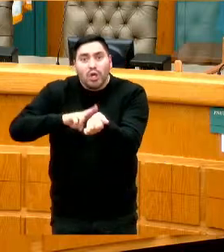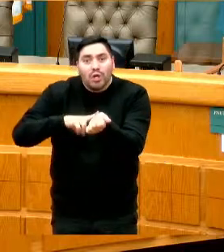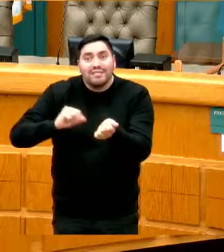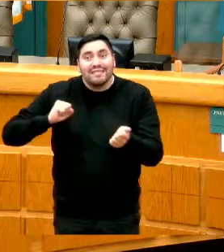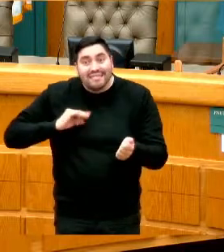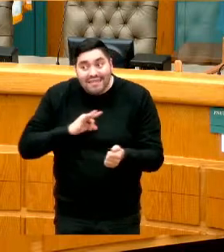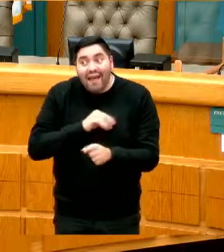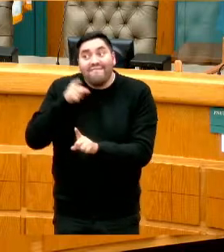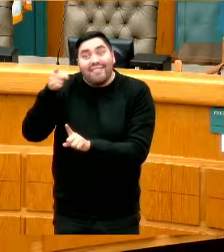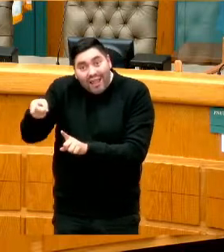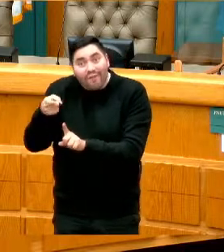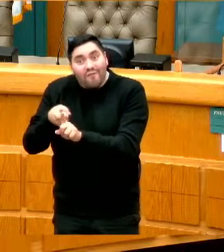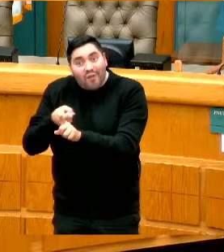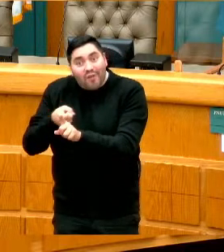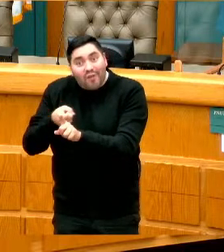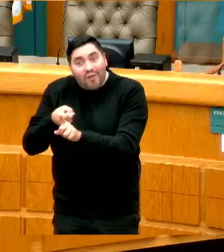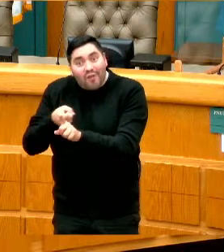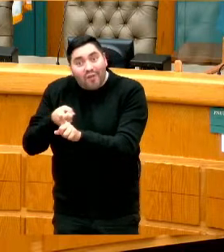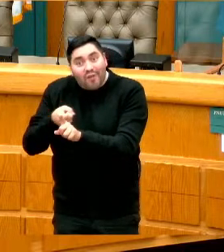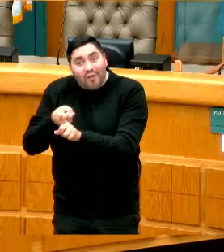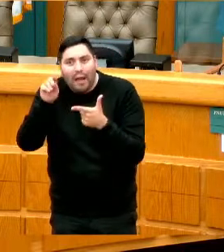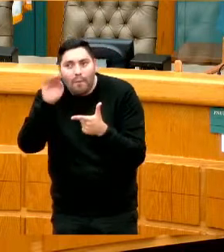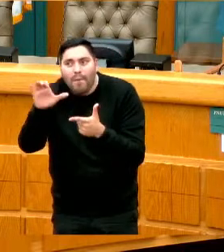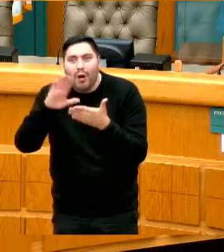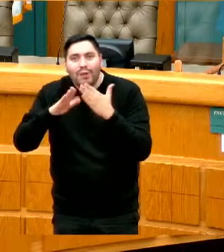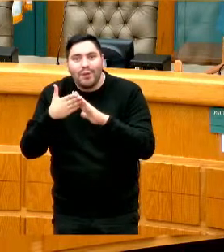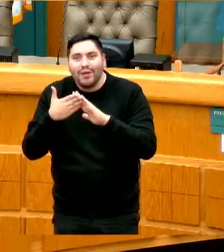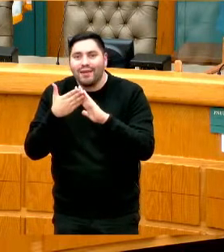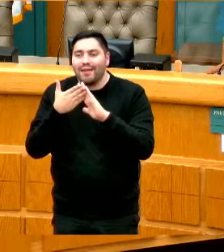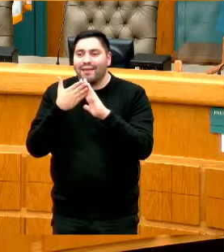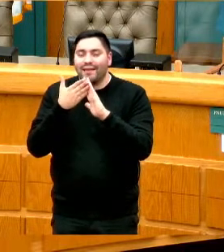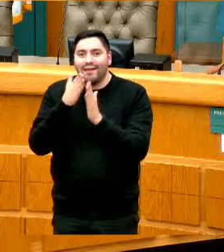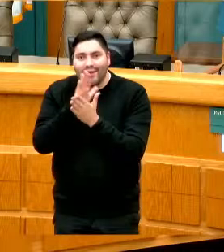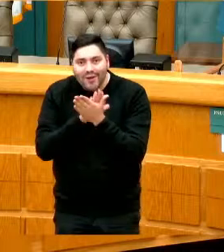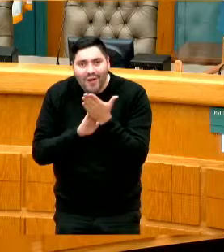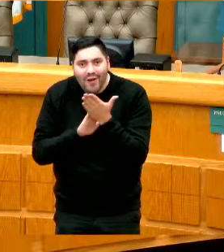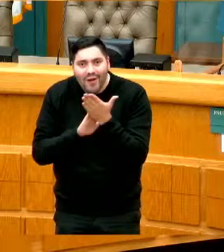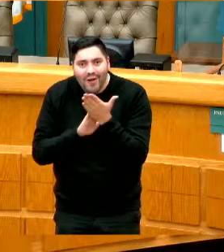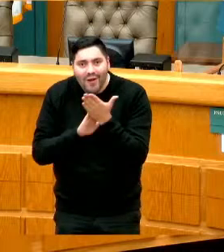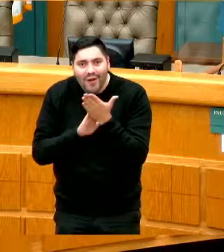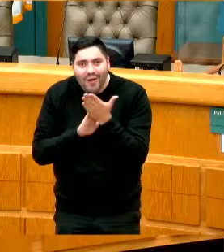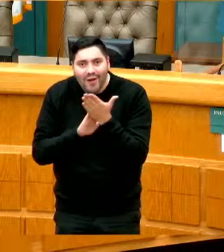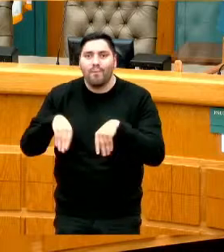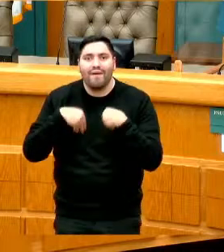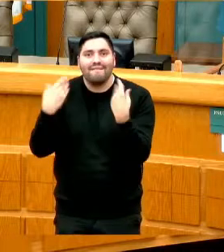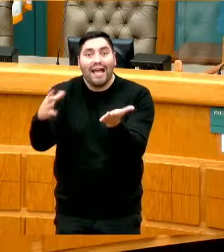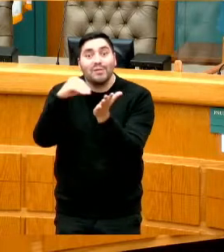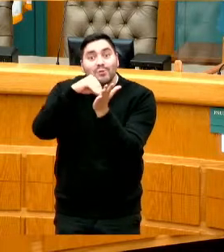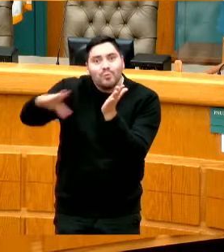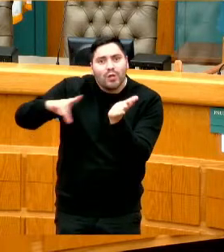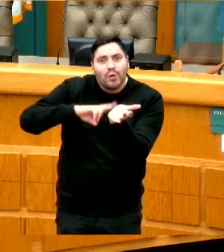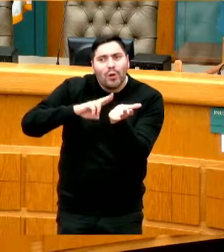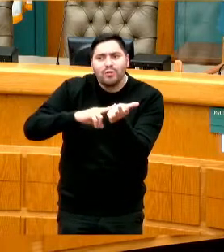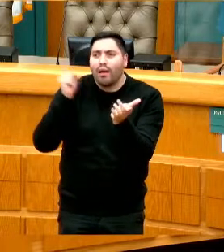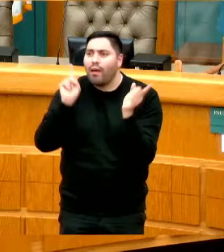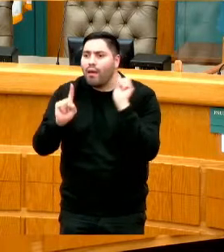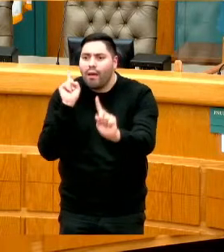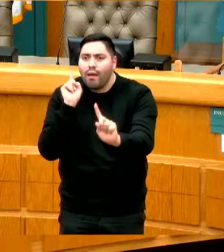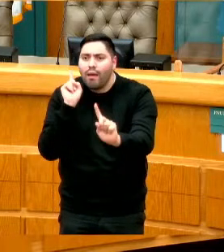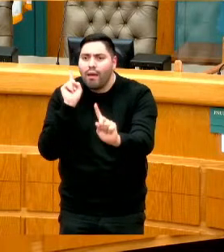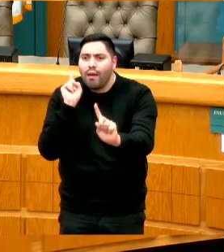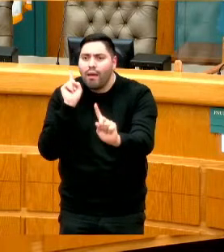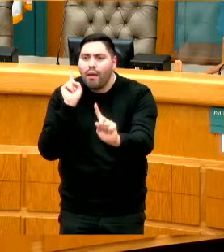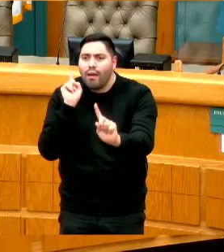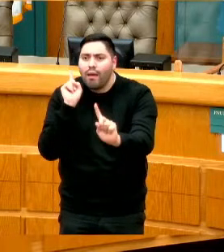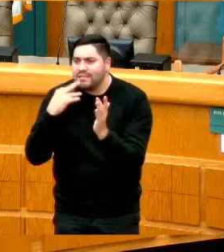from the universities, from our Del Mar community colleges that have provided a skilled student nursing set to help